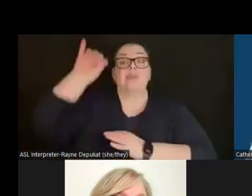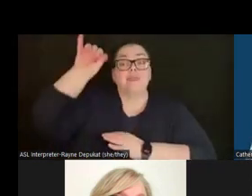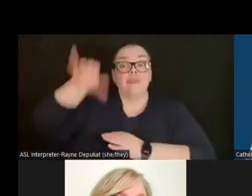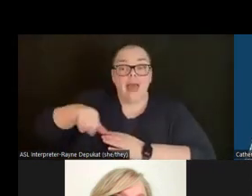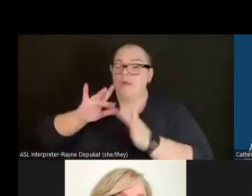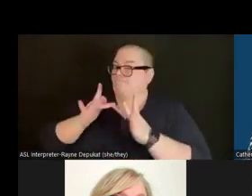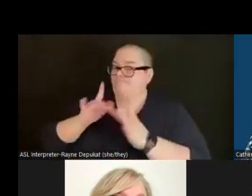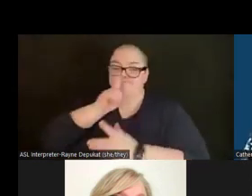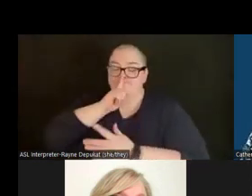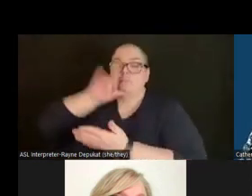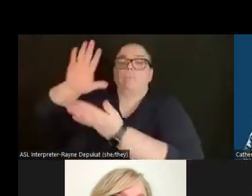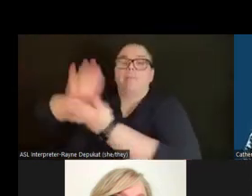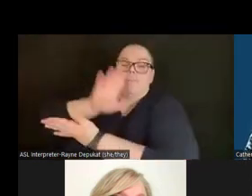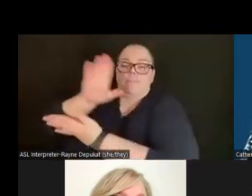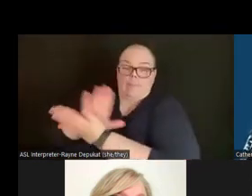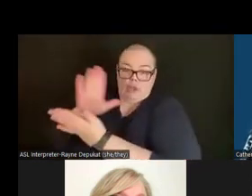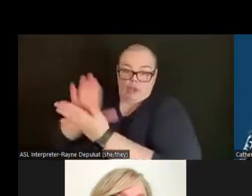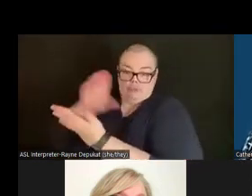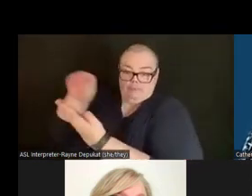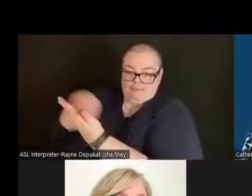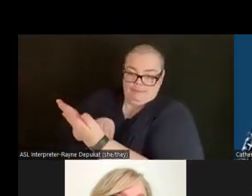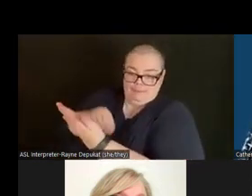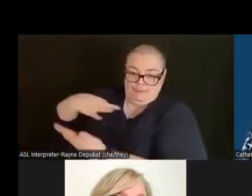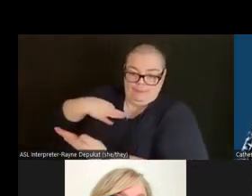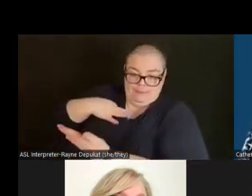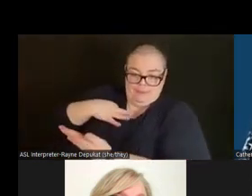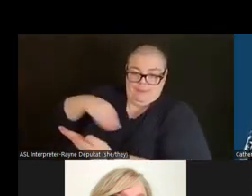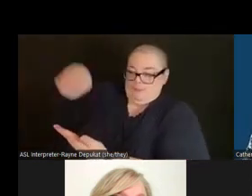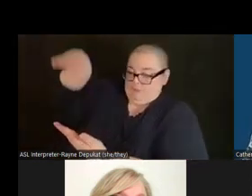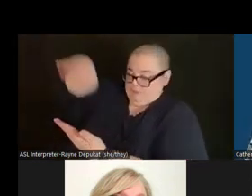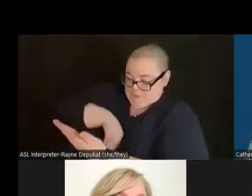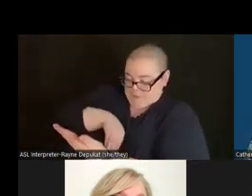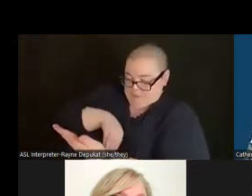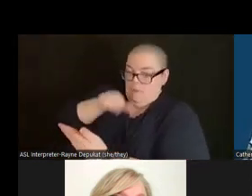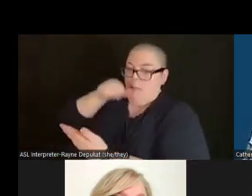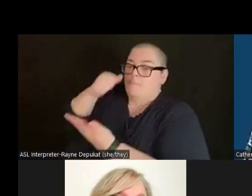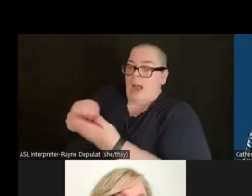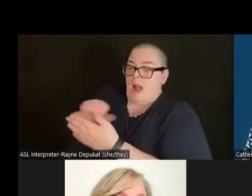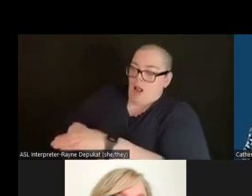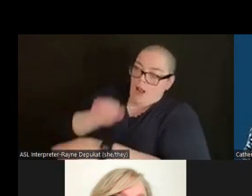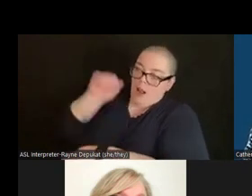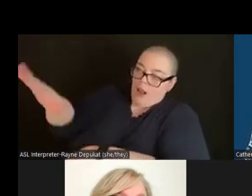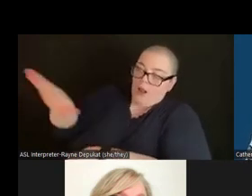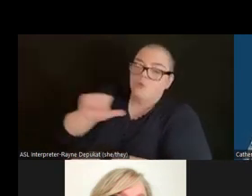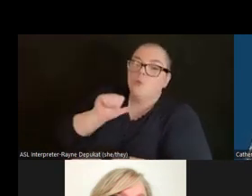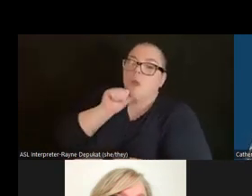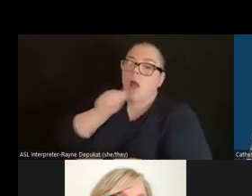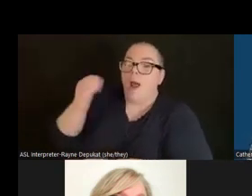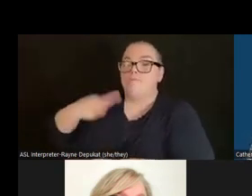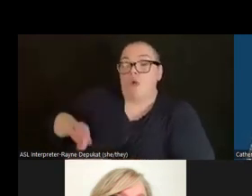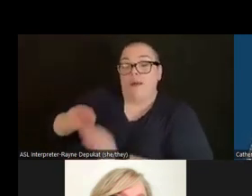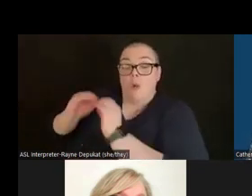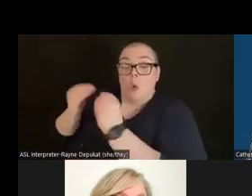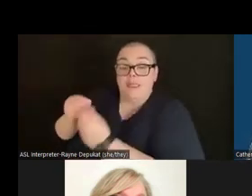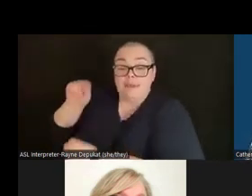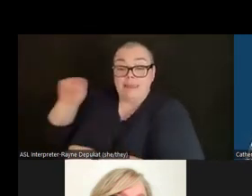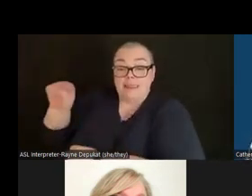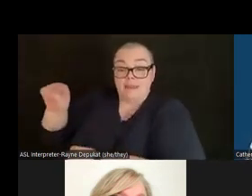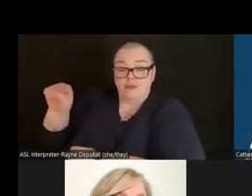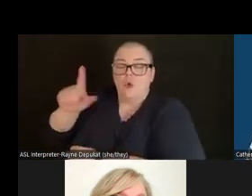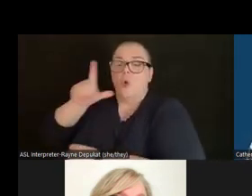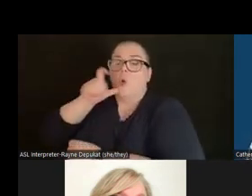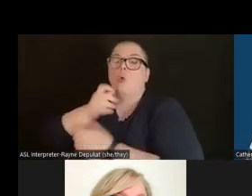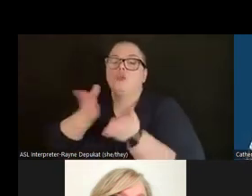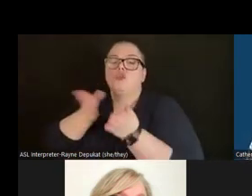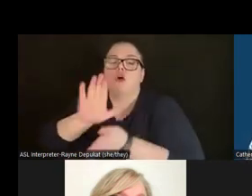application, and you mail it to a nonprofit organization that serves your